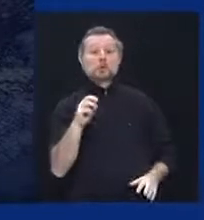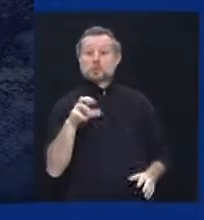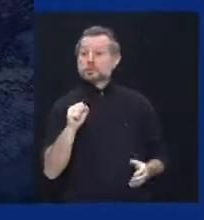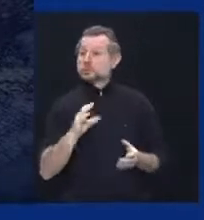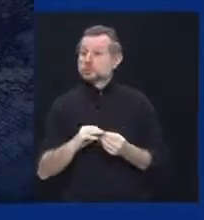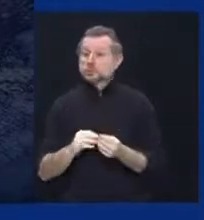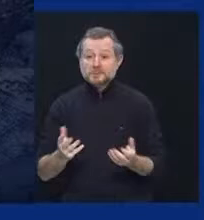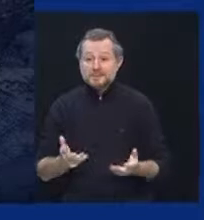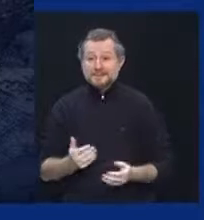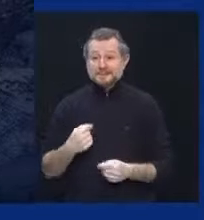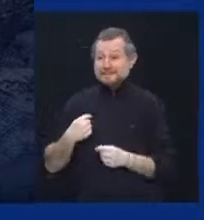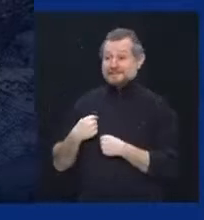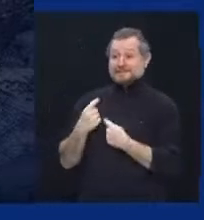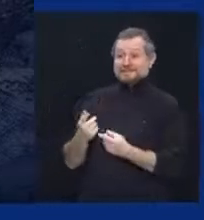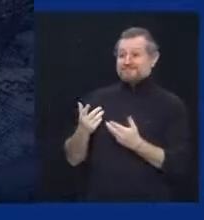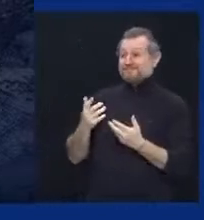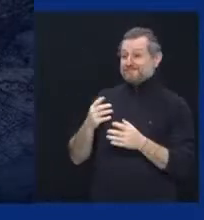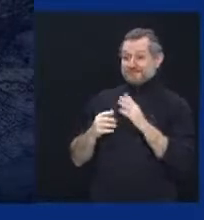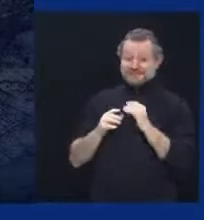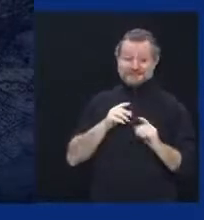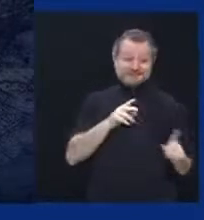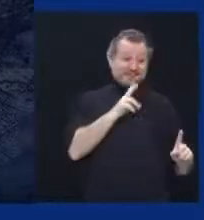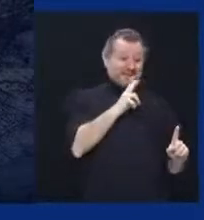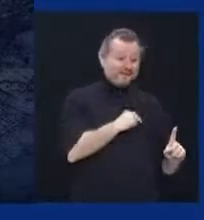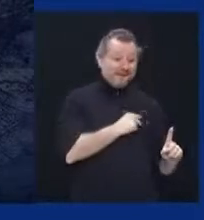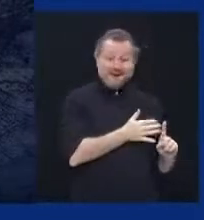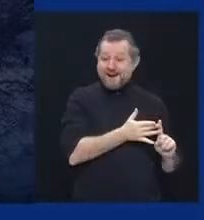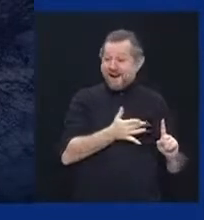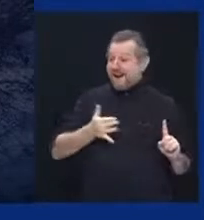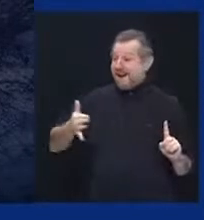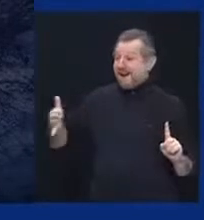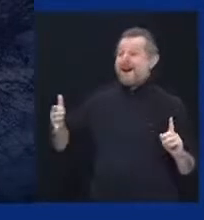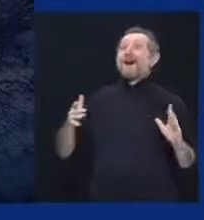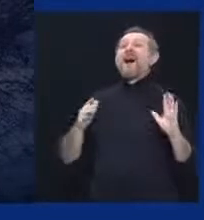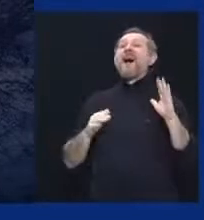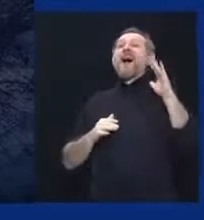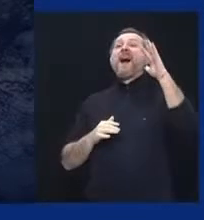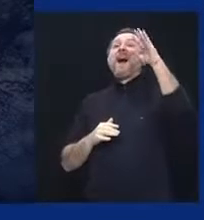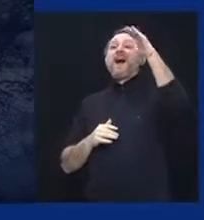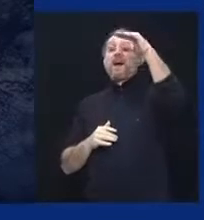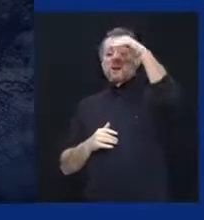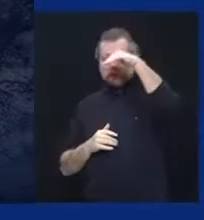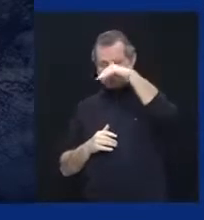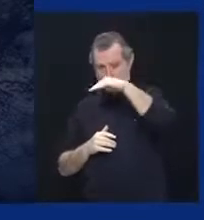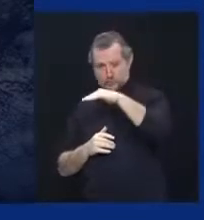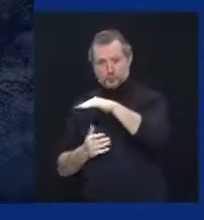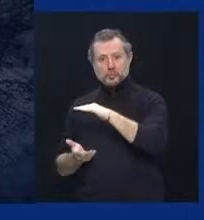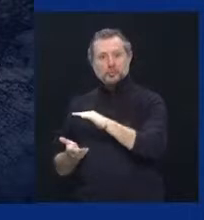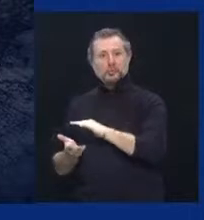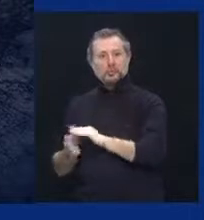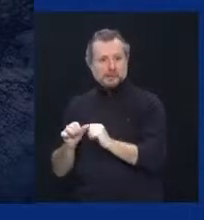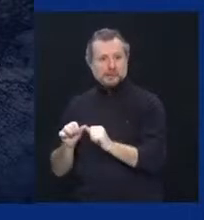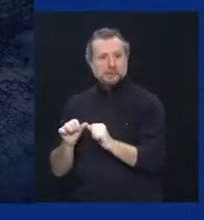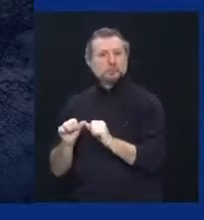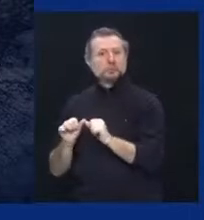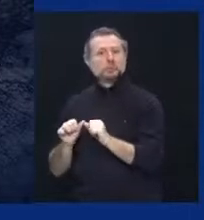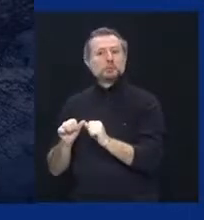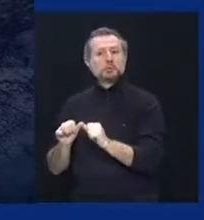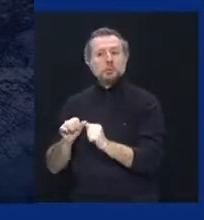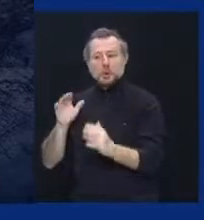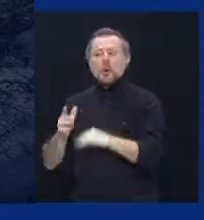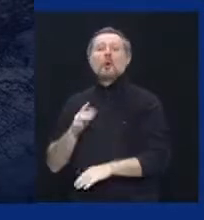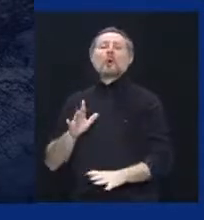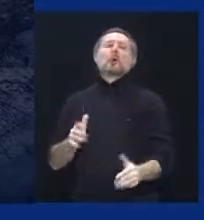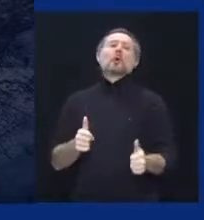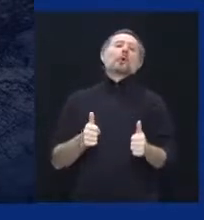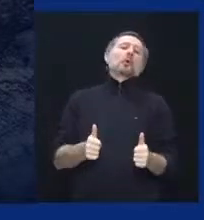post-holiday surge reduction continues. Surge reduction, confusing language.